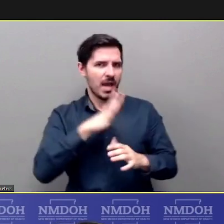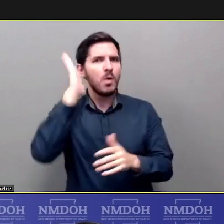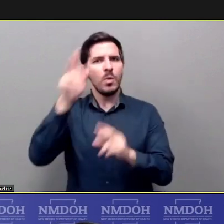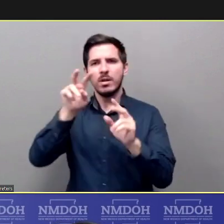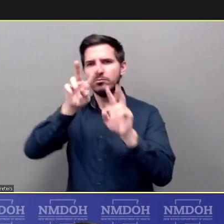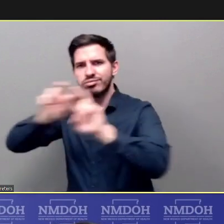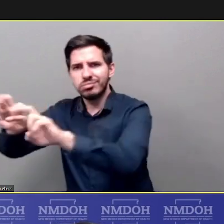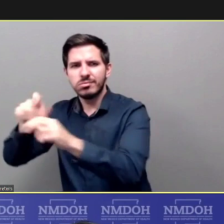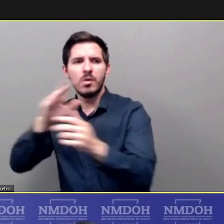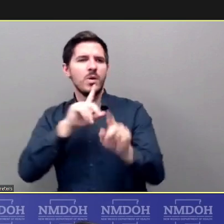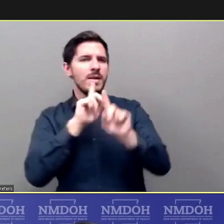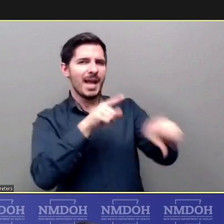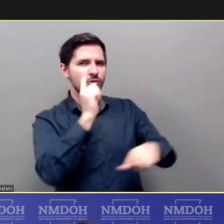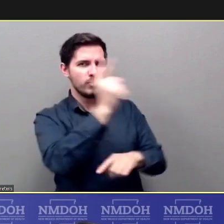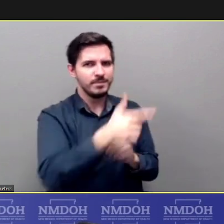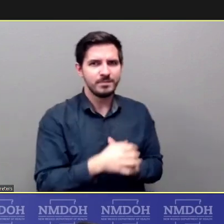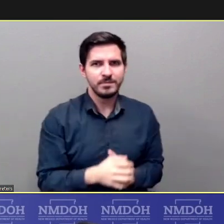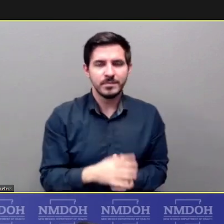think we report both. We